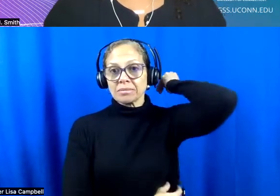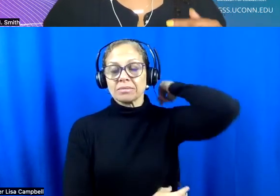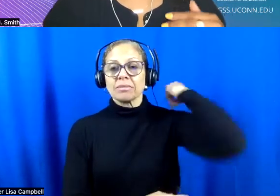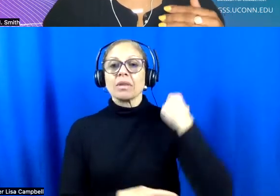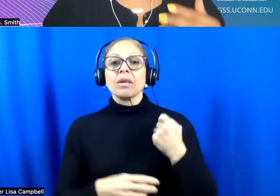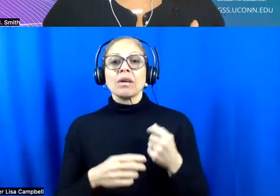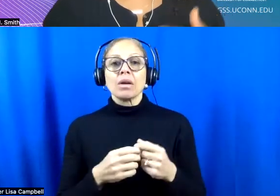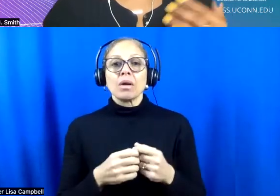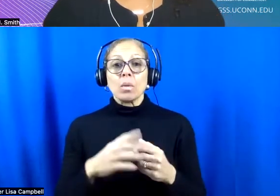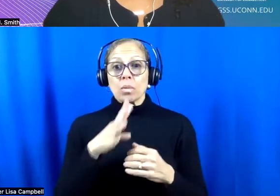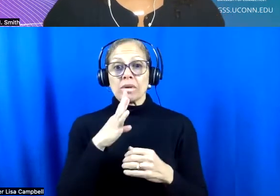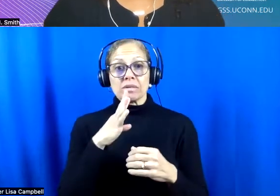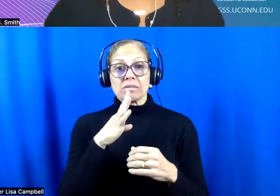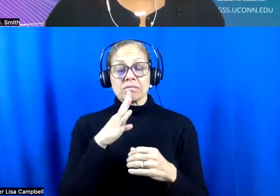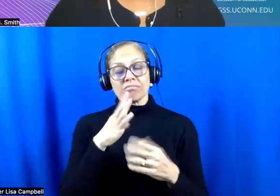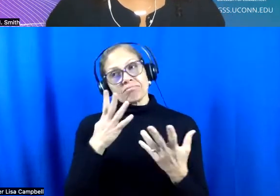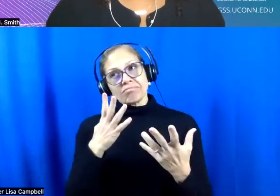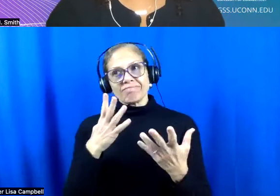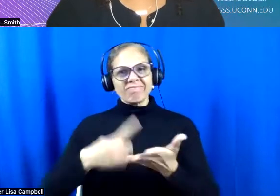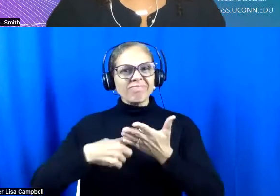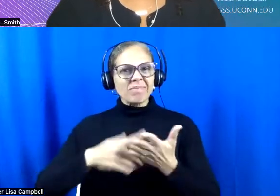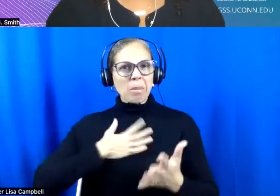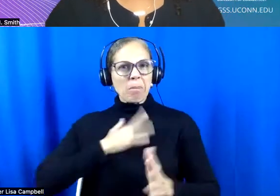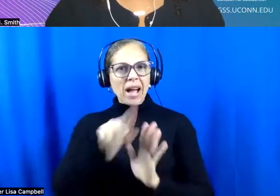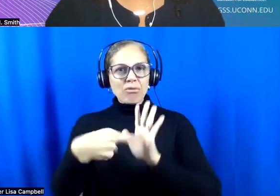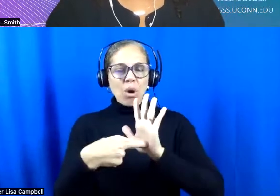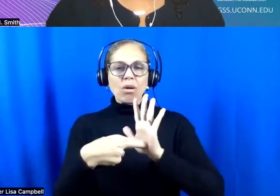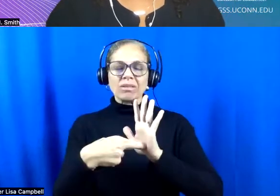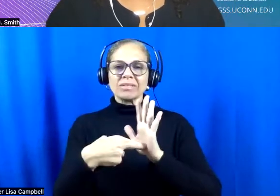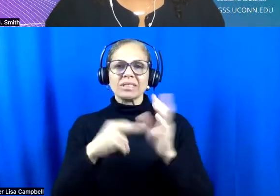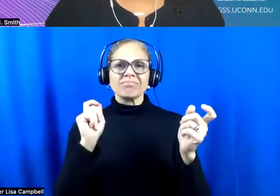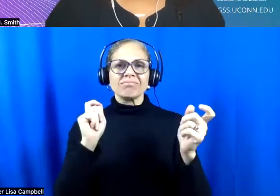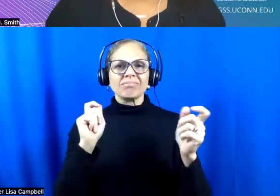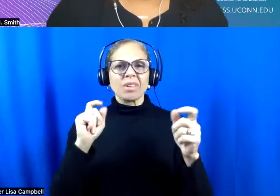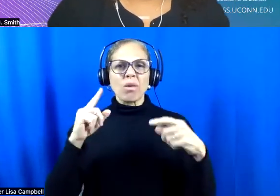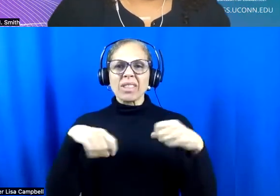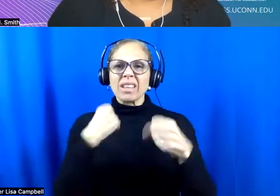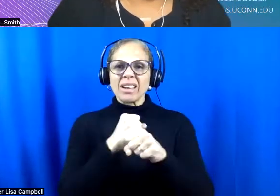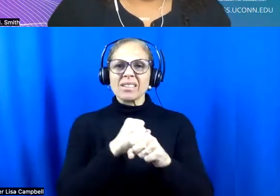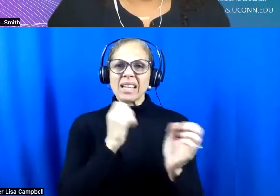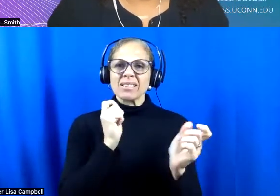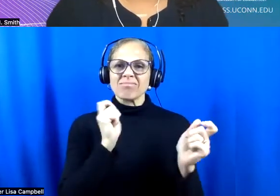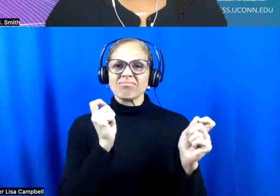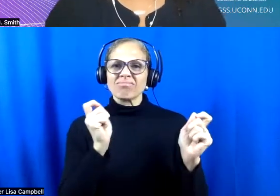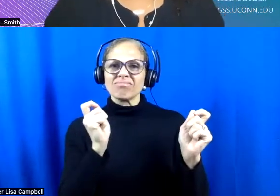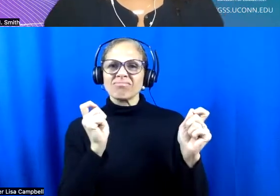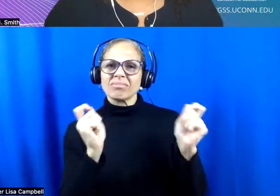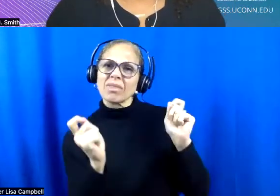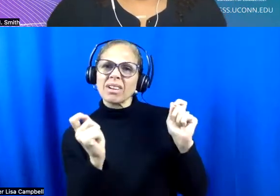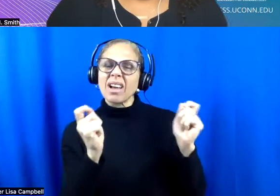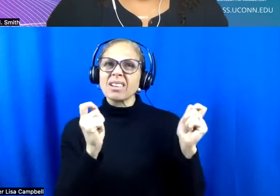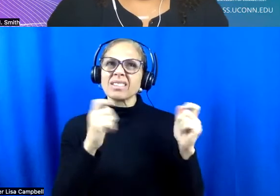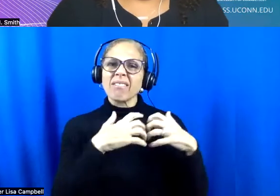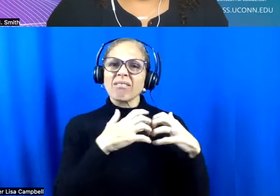about what my role is, I think it's evolved over the years or shifted over the years. I can't even say it's